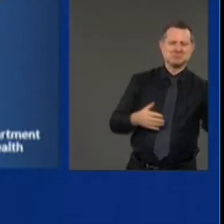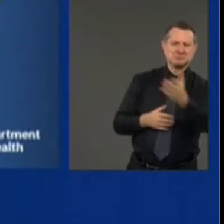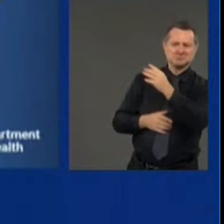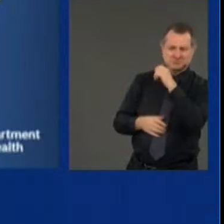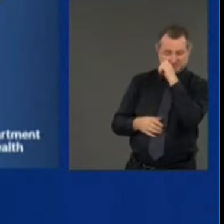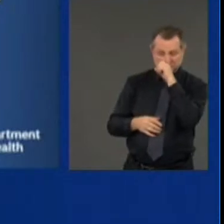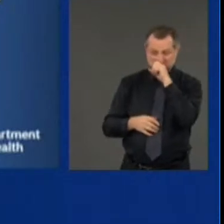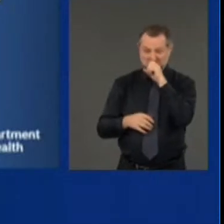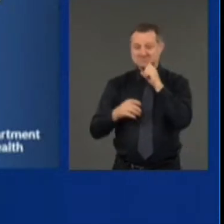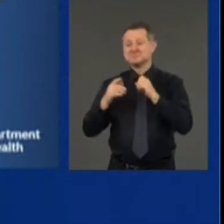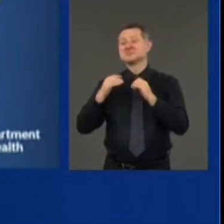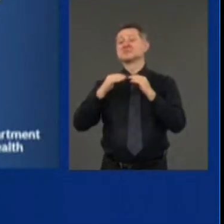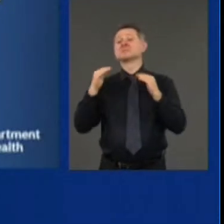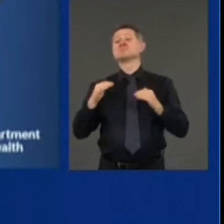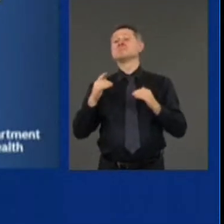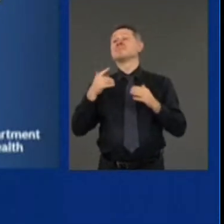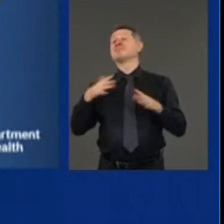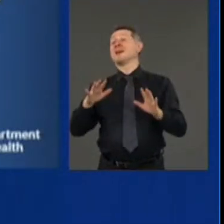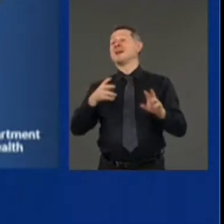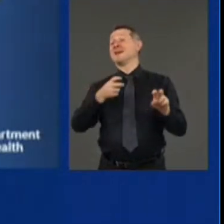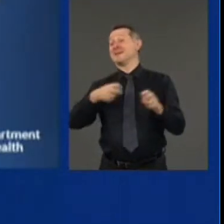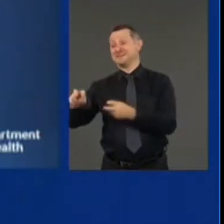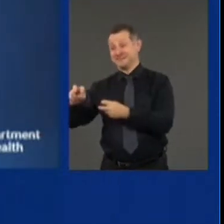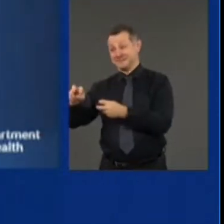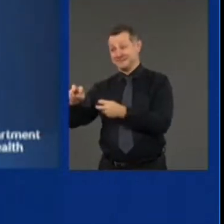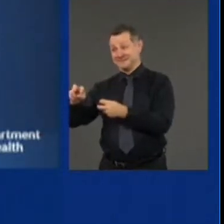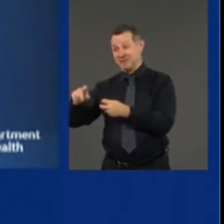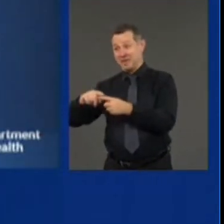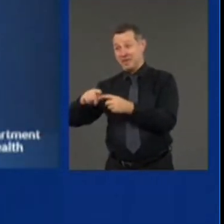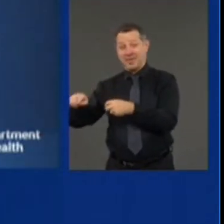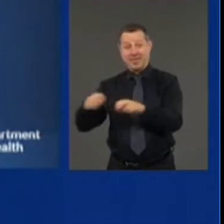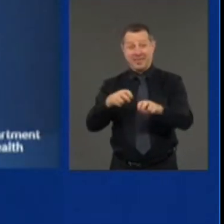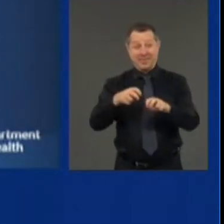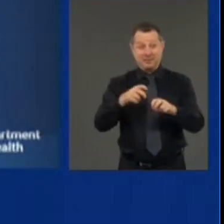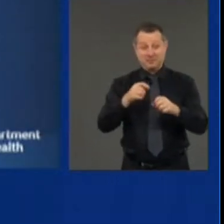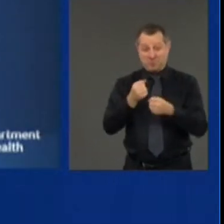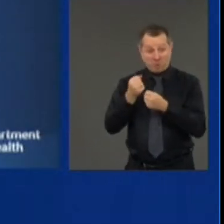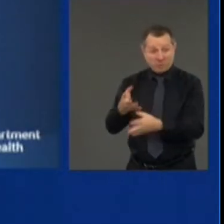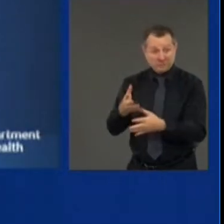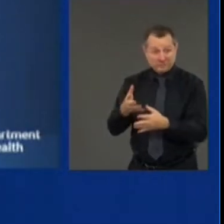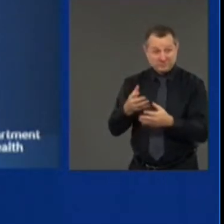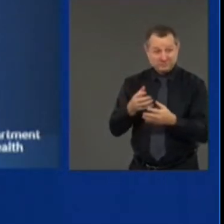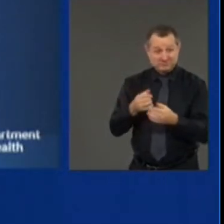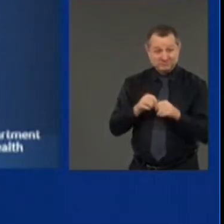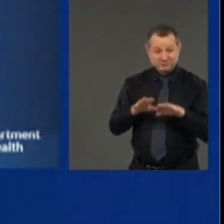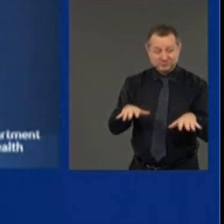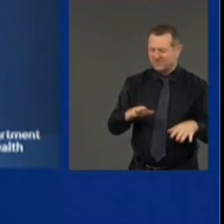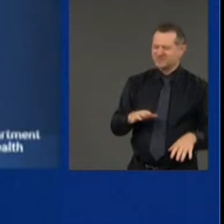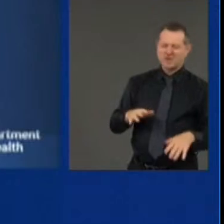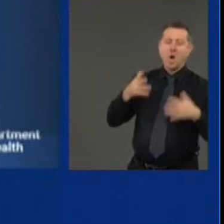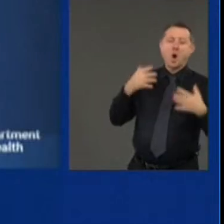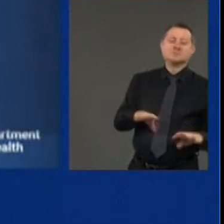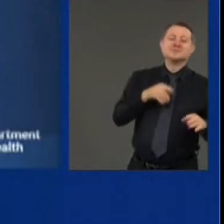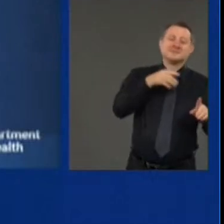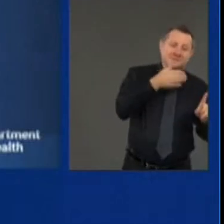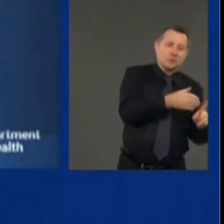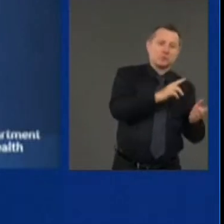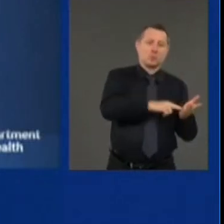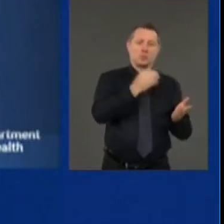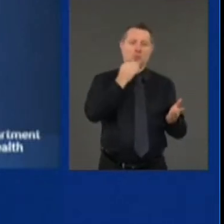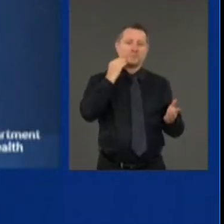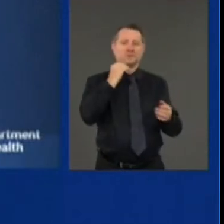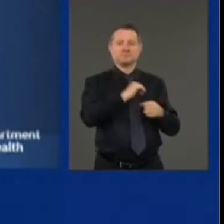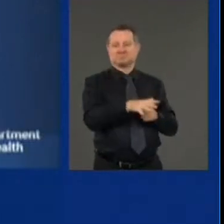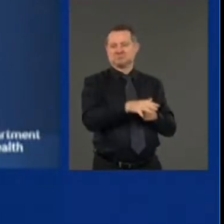not introduce COVID into the nursing homes. Next, it is important to address infectivity and how it relates